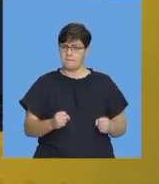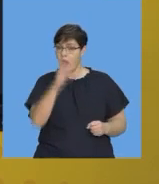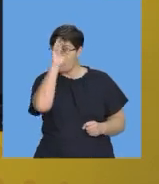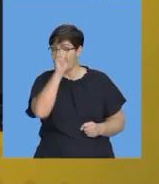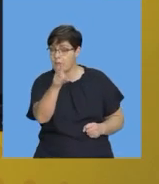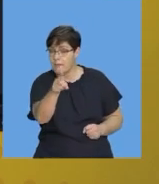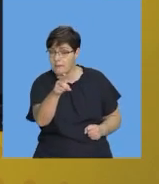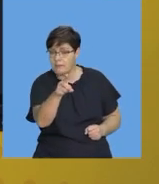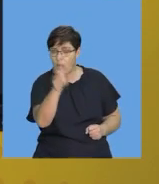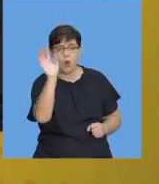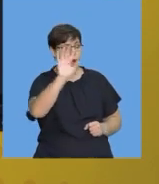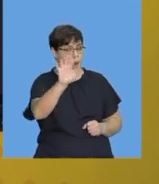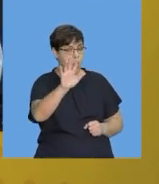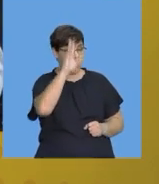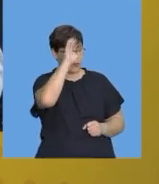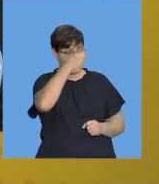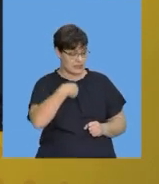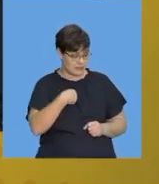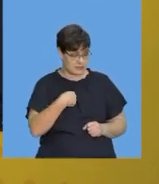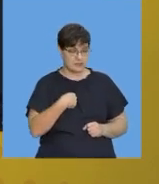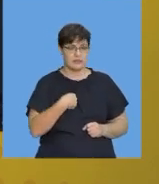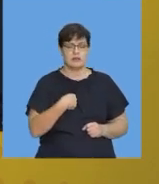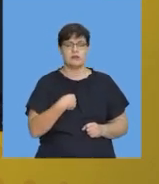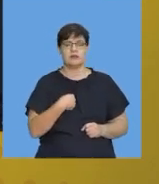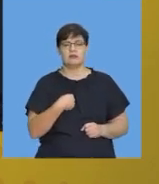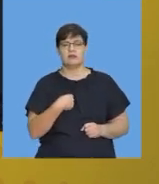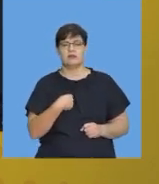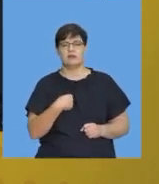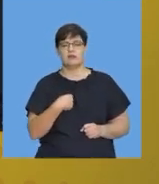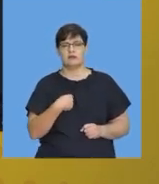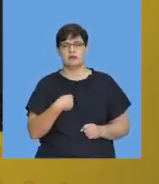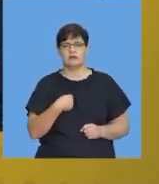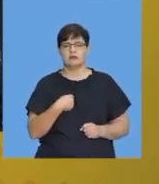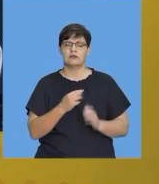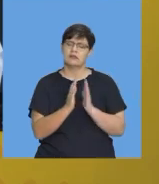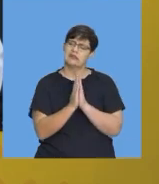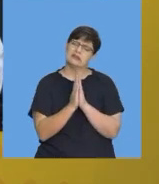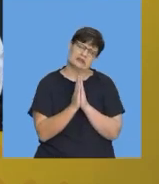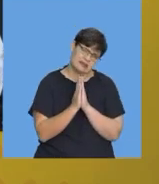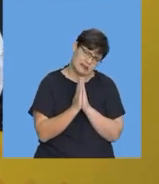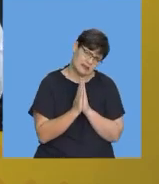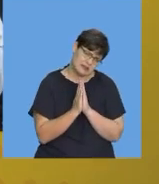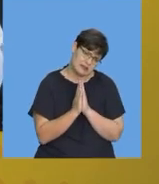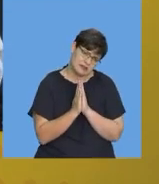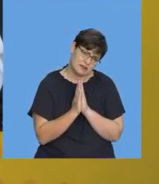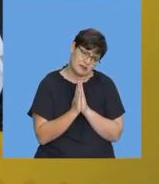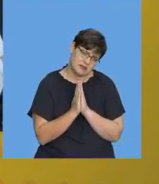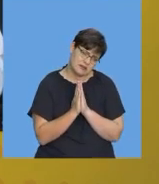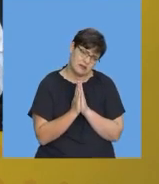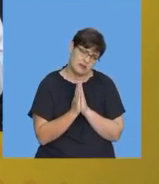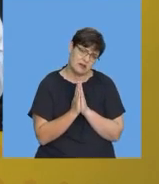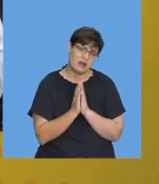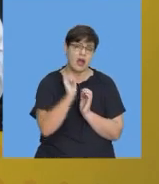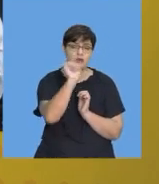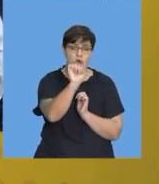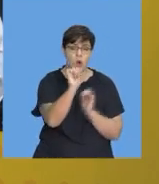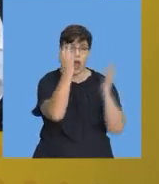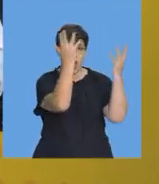remember, oh yes, that reminds me, I'm appealing to you to show